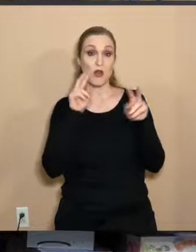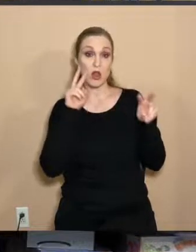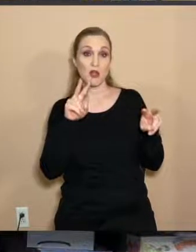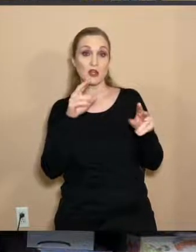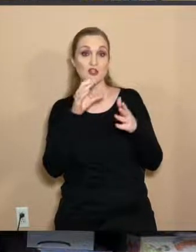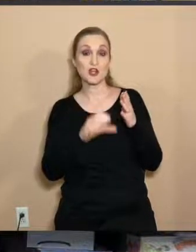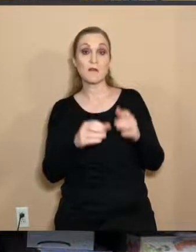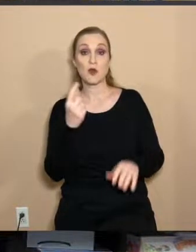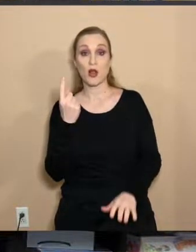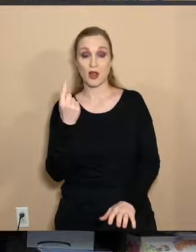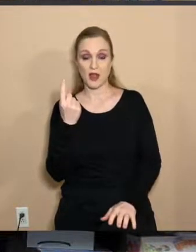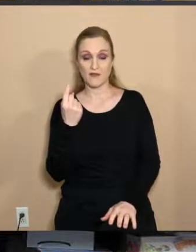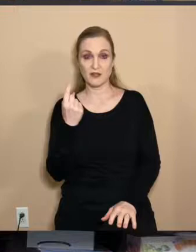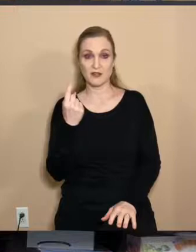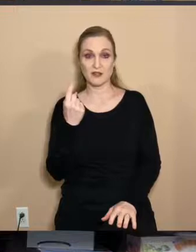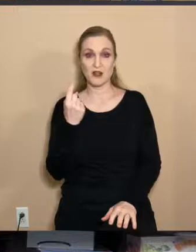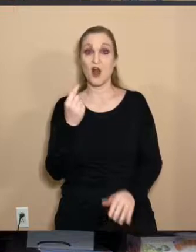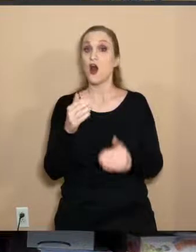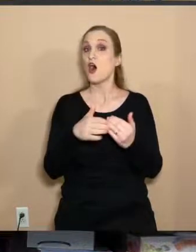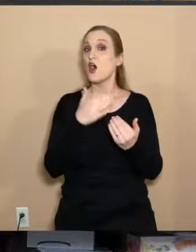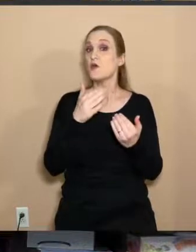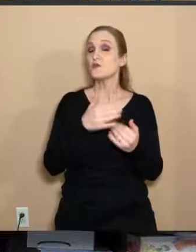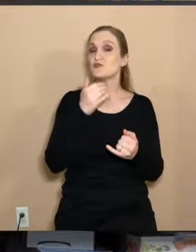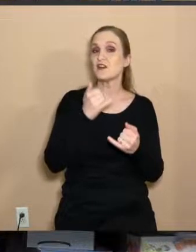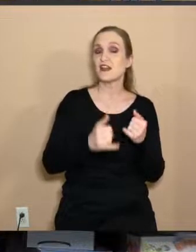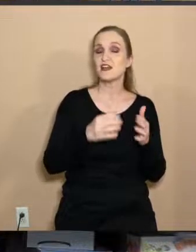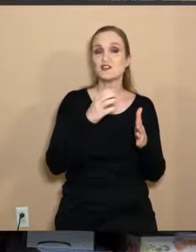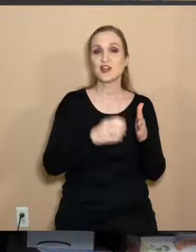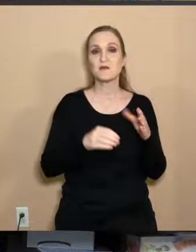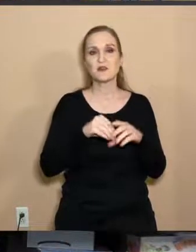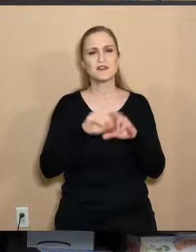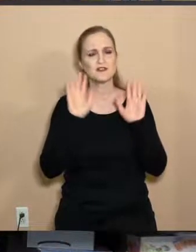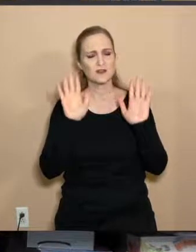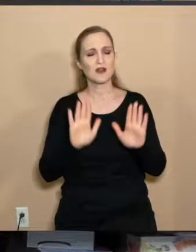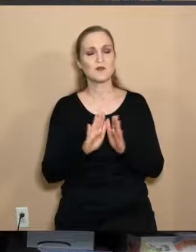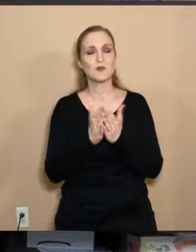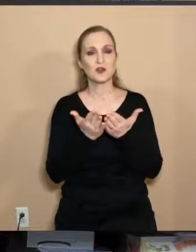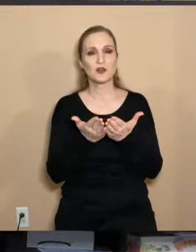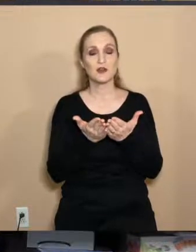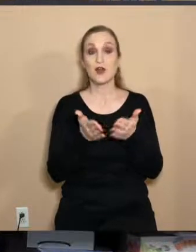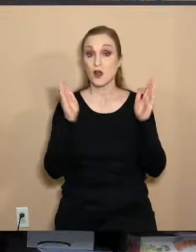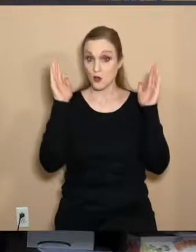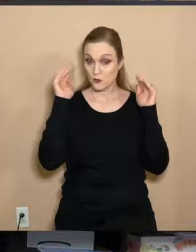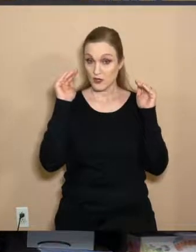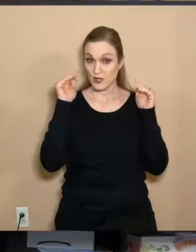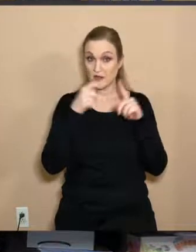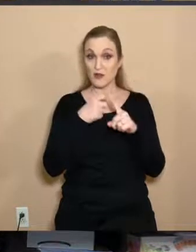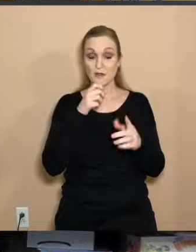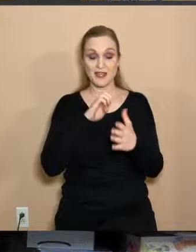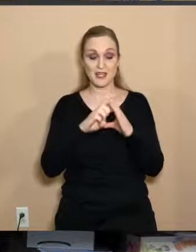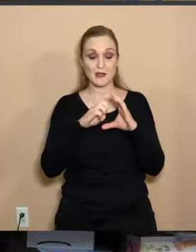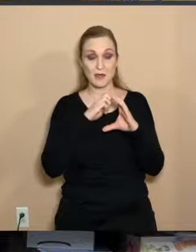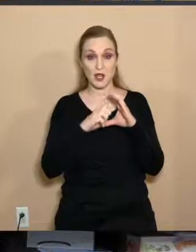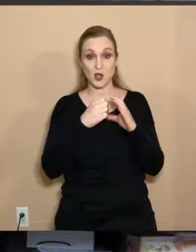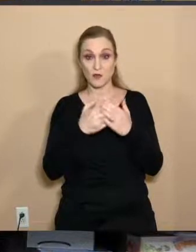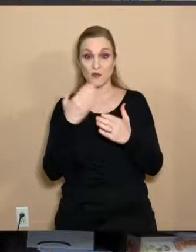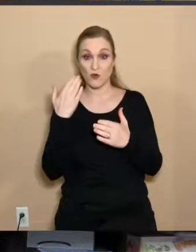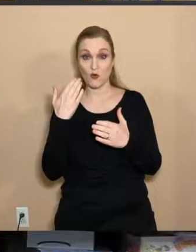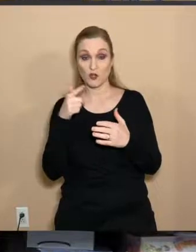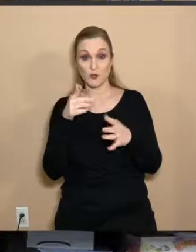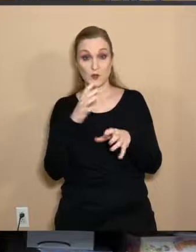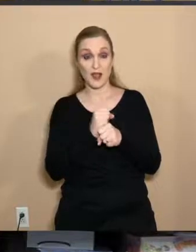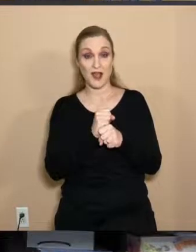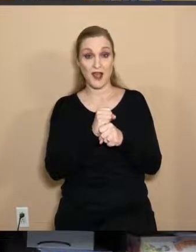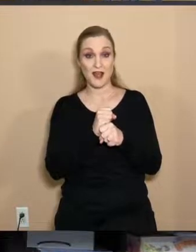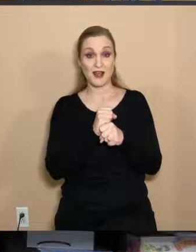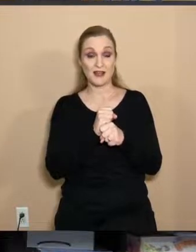Ecclesiastes chapter 11, the next to the last chapter in this great book. Hopefully, from the email that was sent out earlier today, you got a link